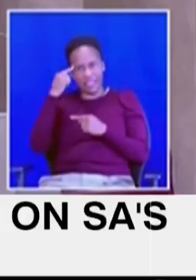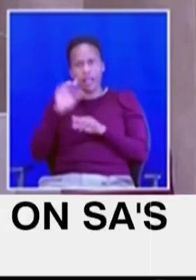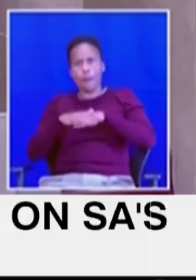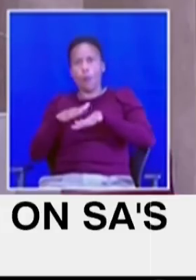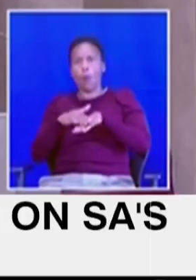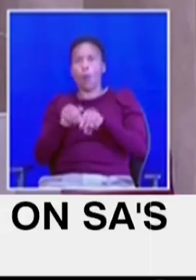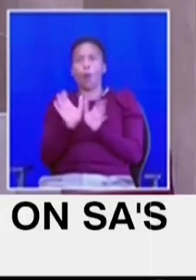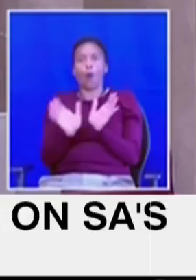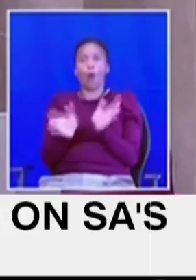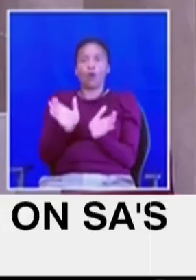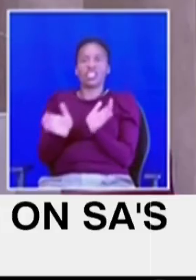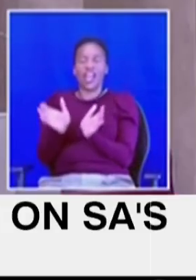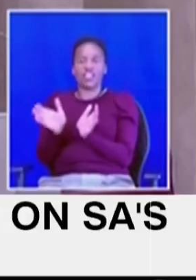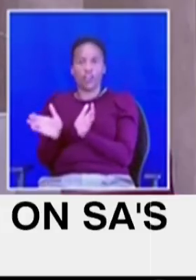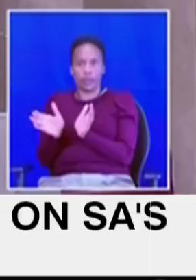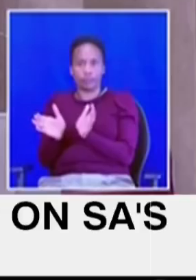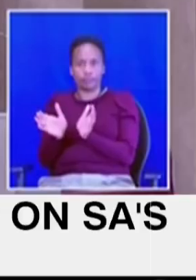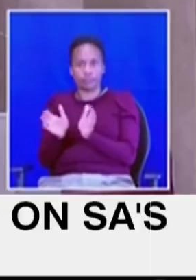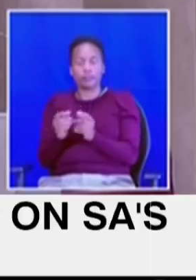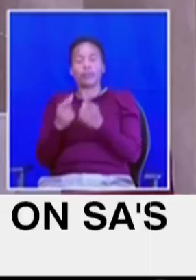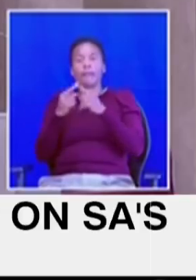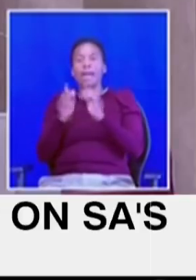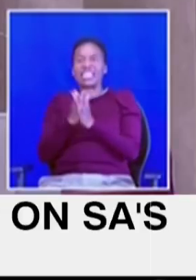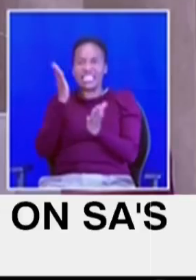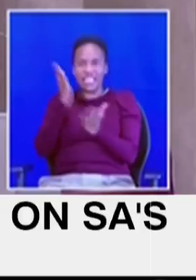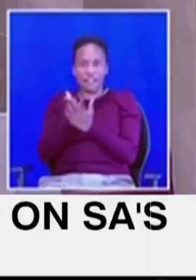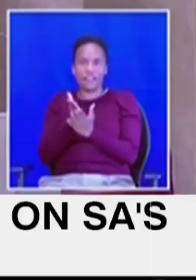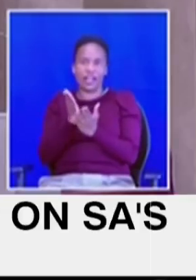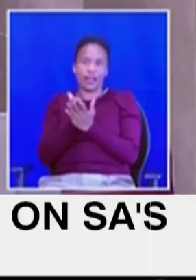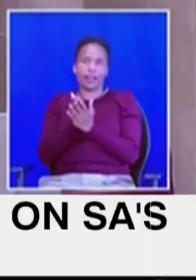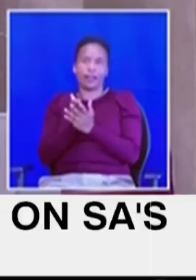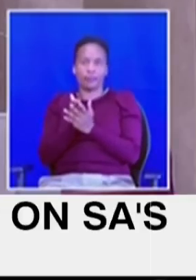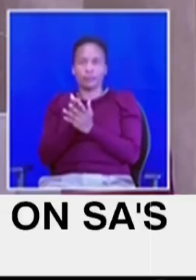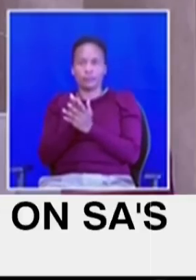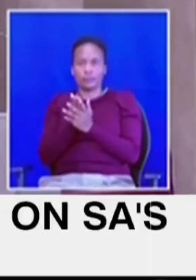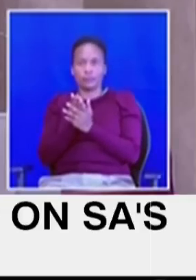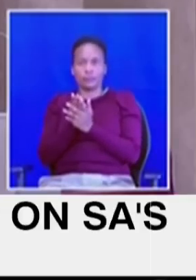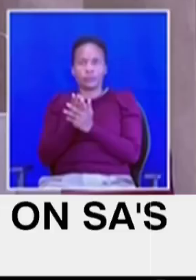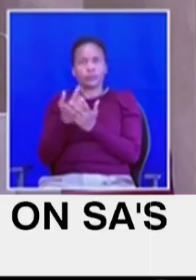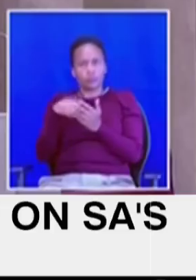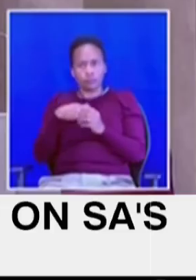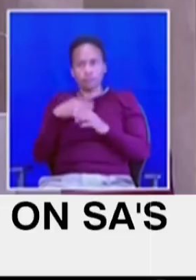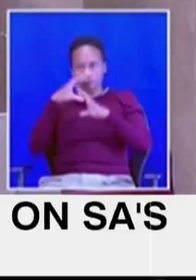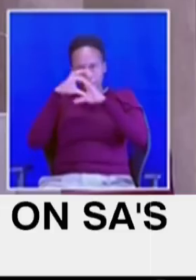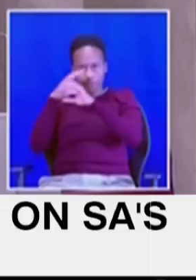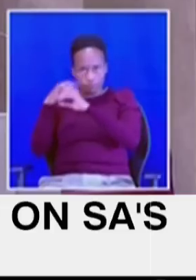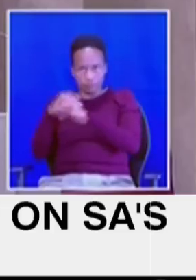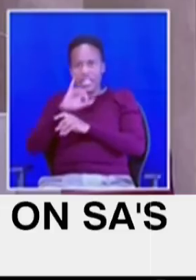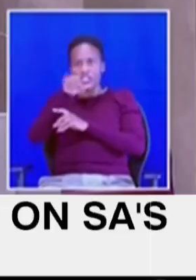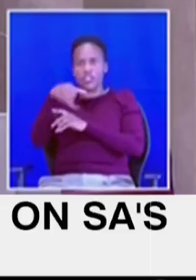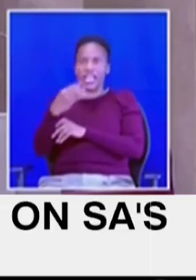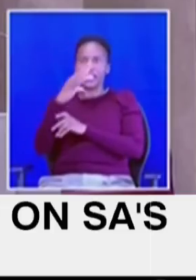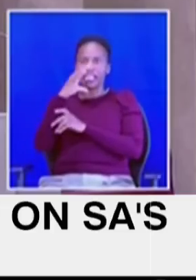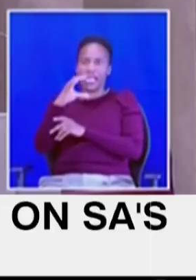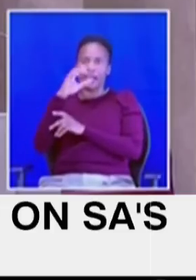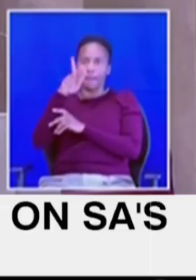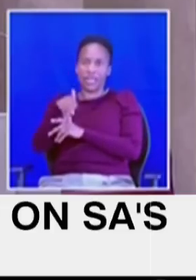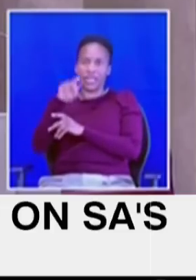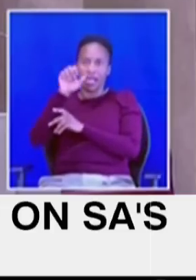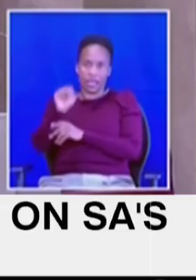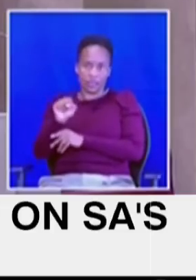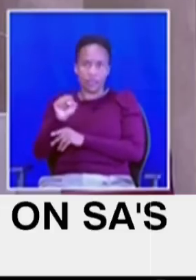main, but definitely we are paying attention to that. The JCPS, which I